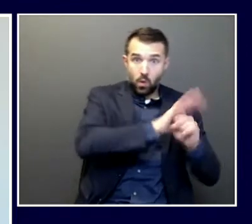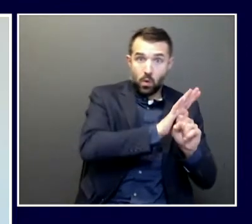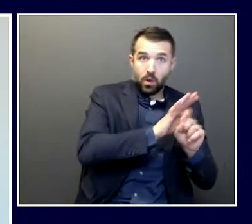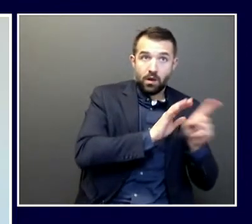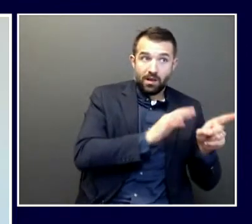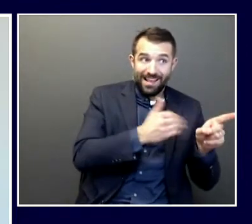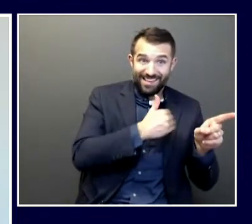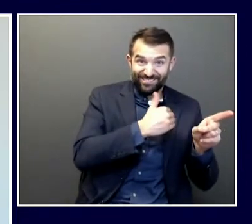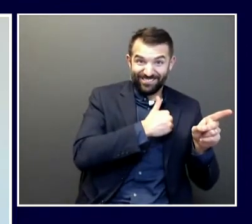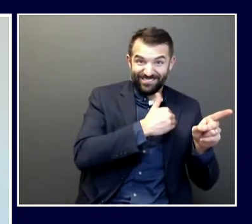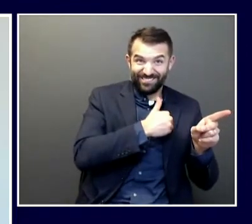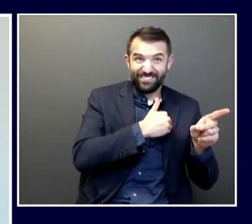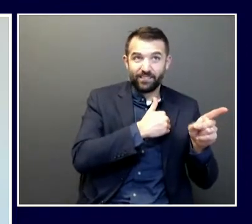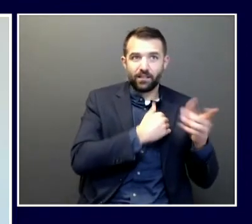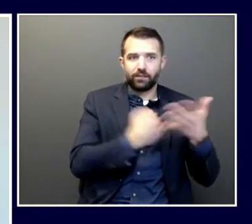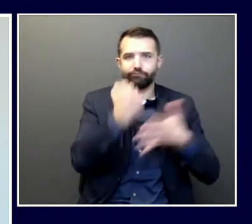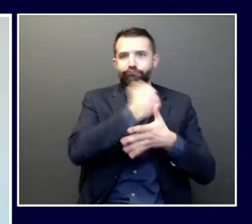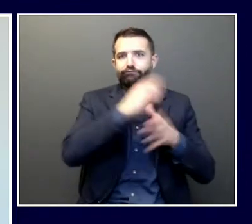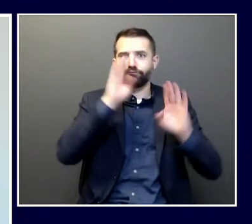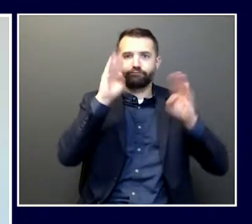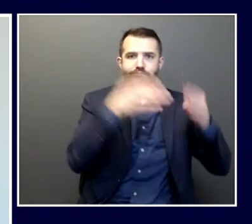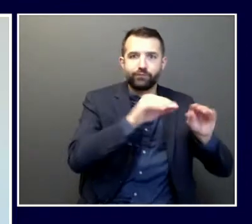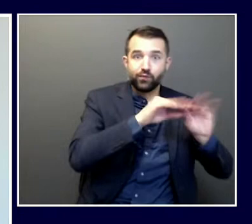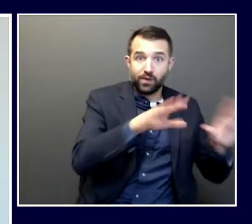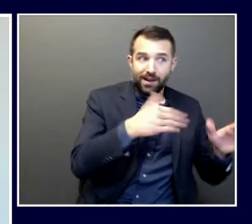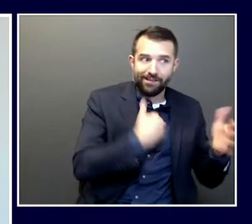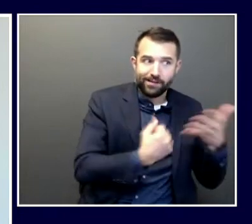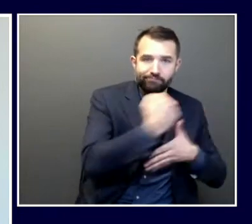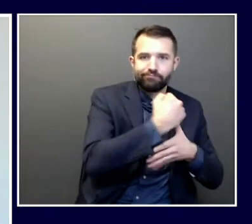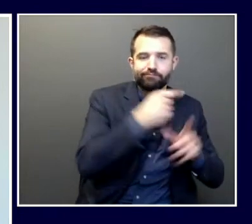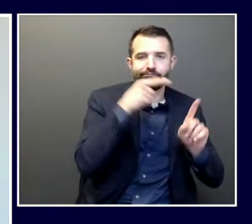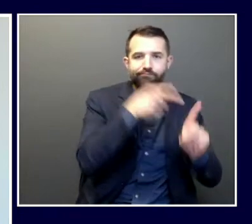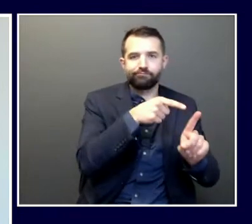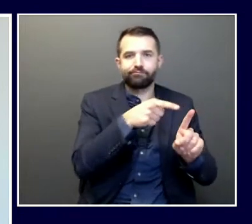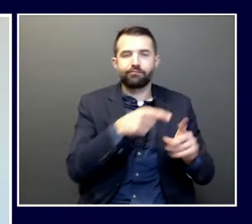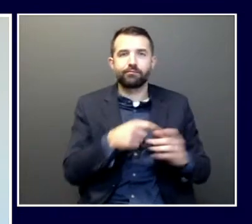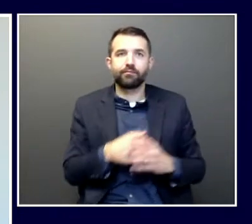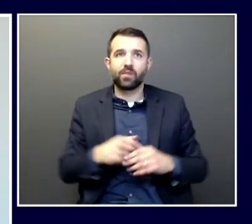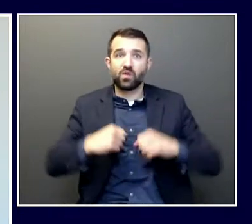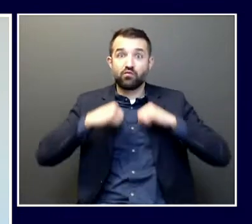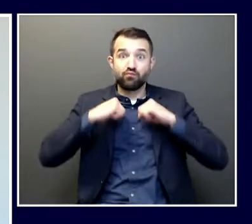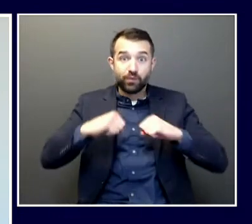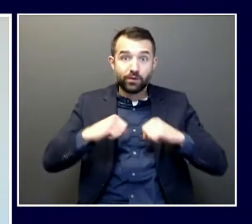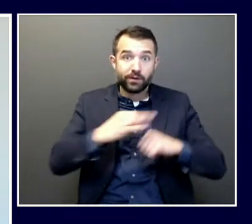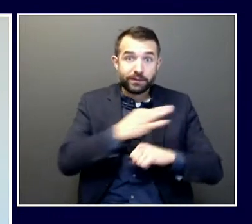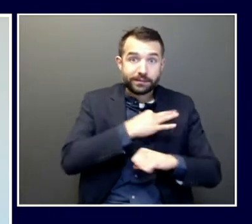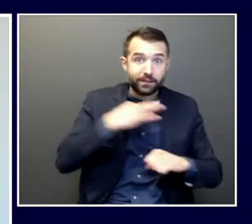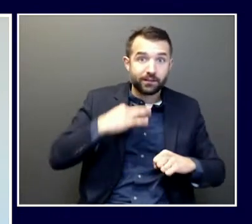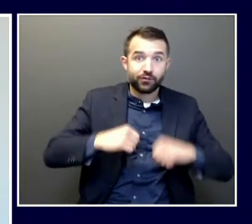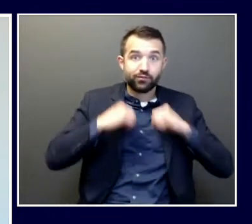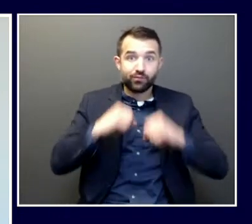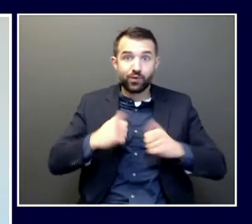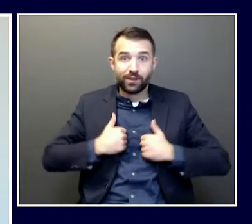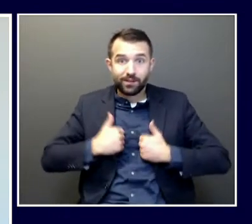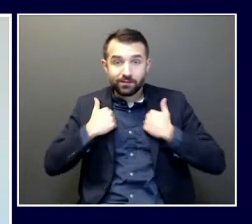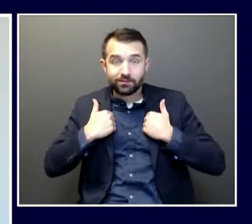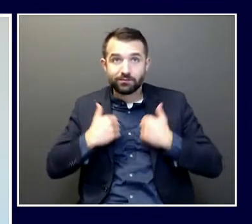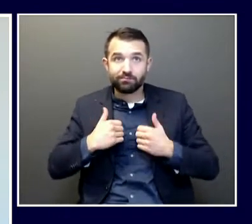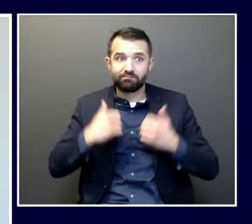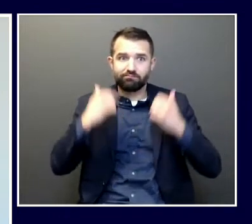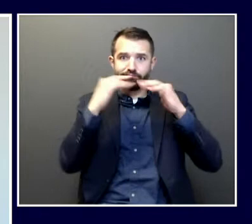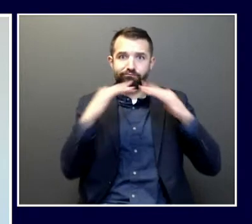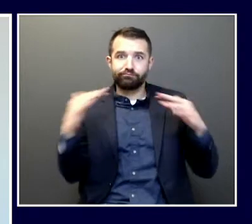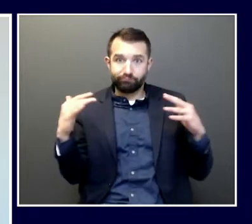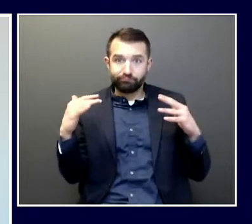are protecting their staff, protecting their residents. We do all sorts of support for them, from helping to deploy